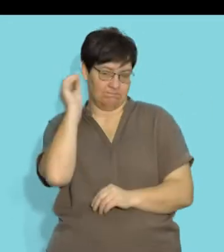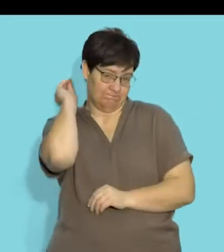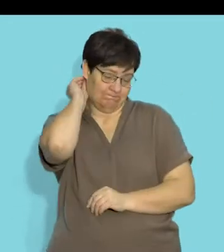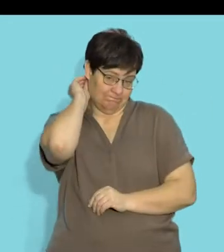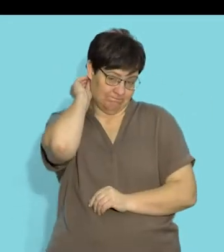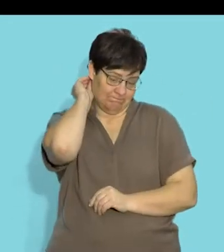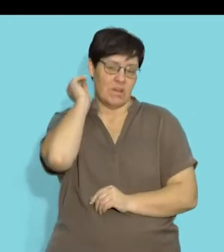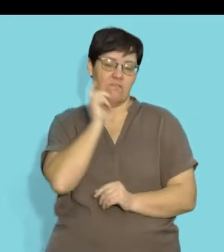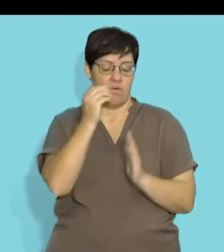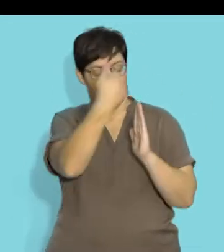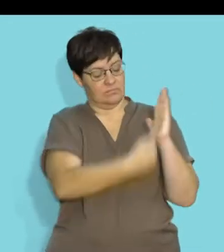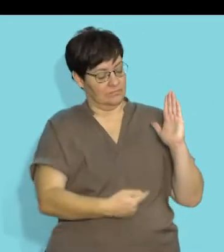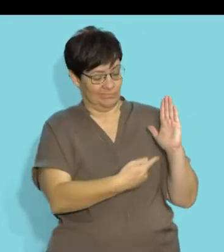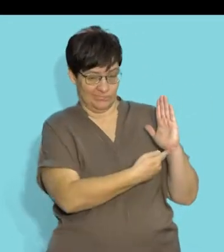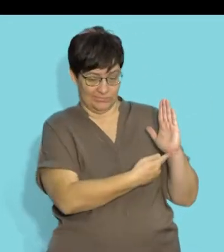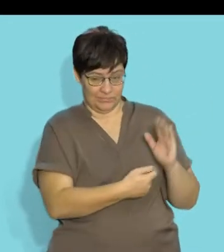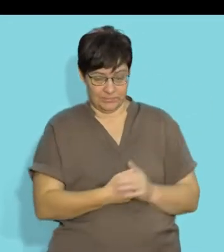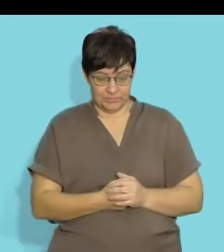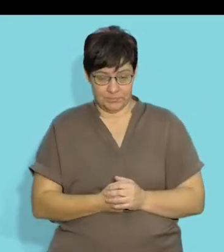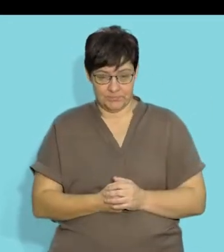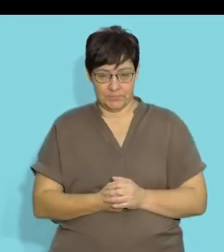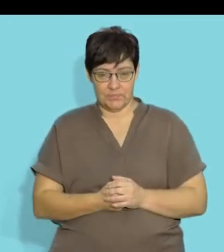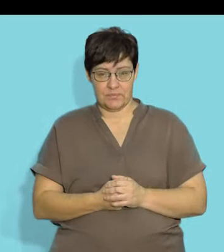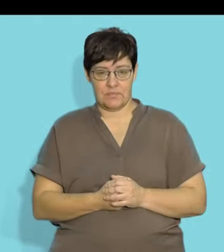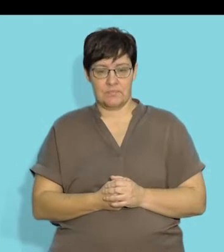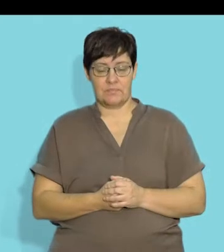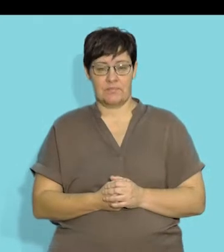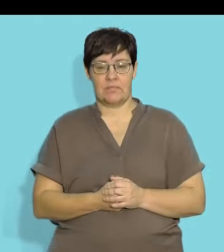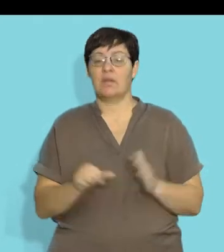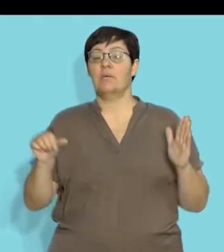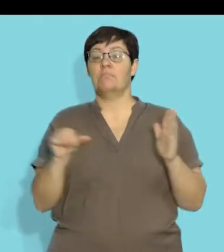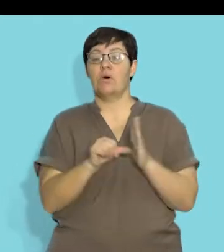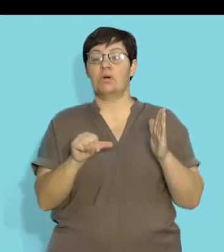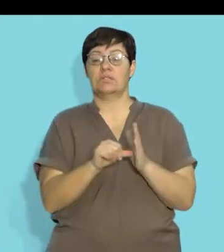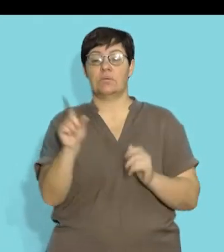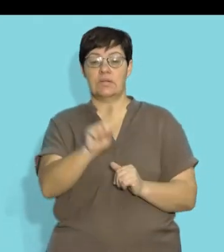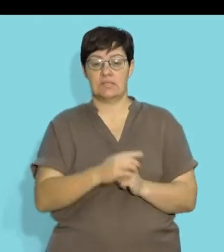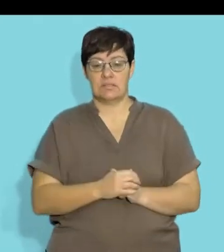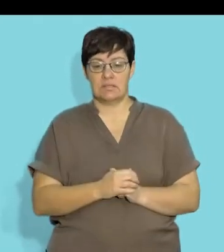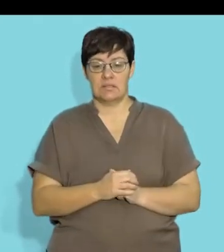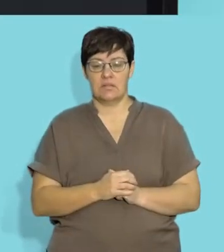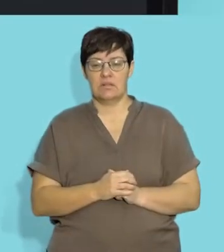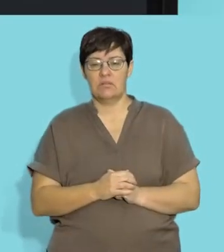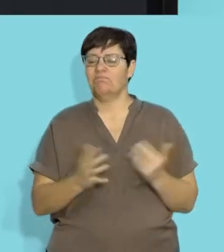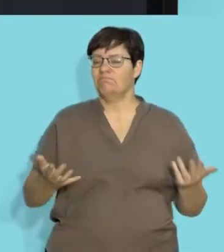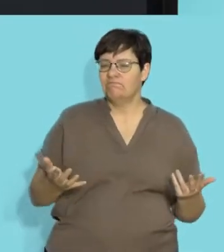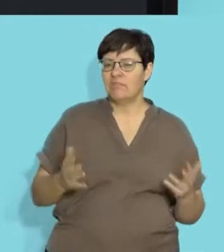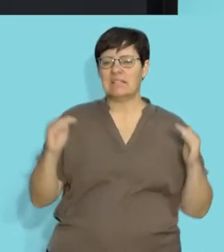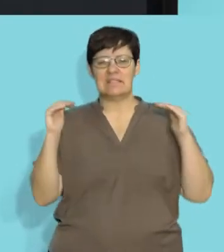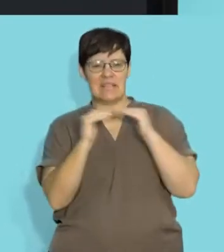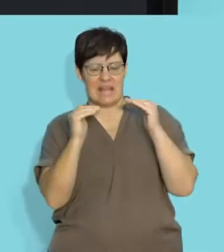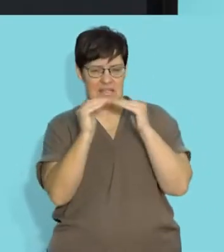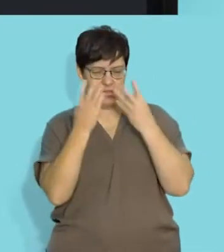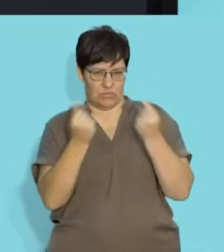as the data sheet is concerned, right? Okay, now, very, very important, we'll talk a lot about the standard